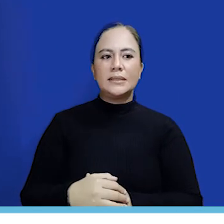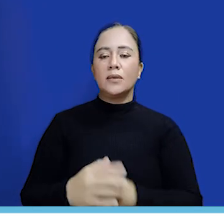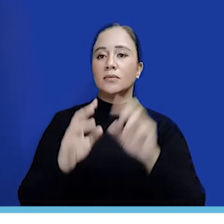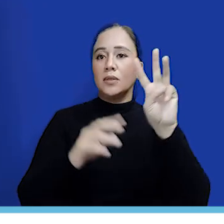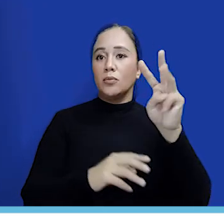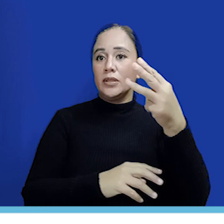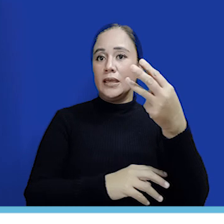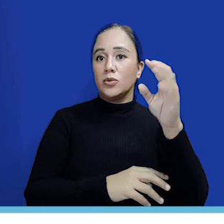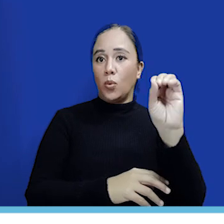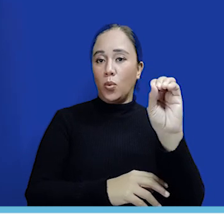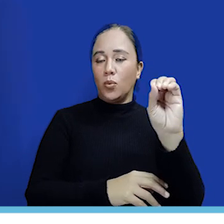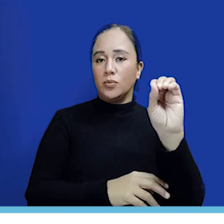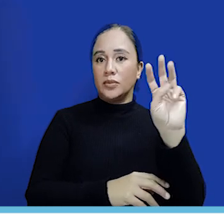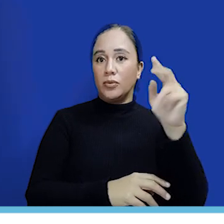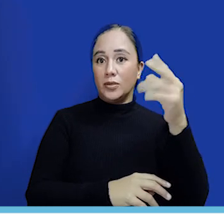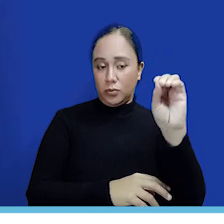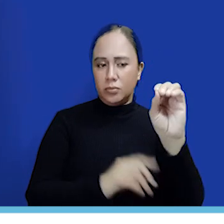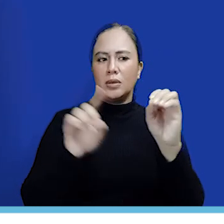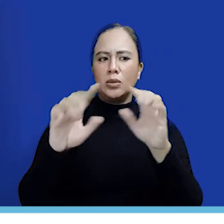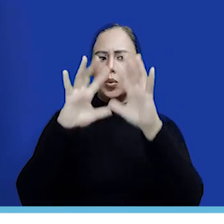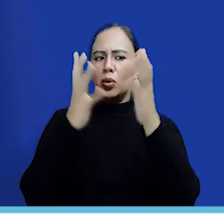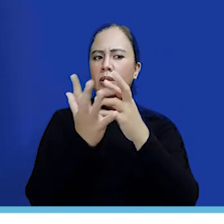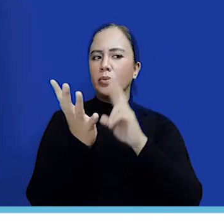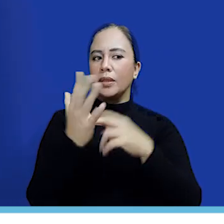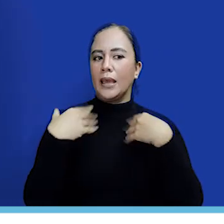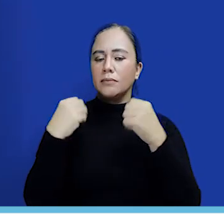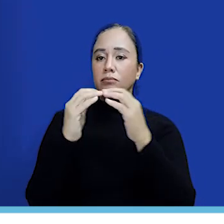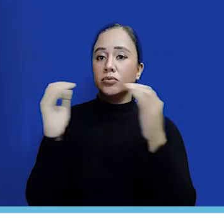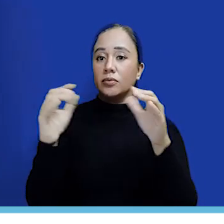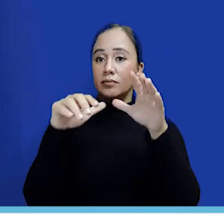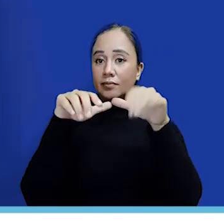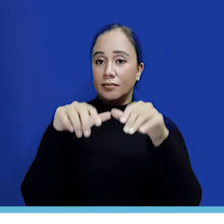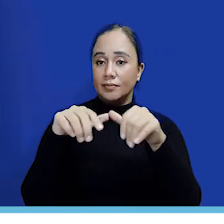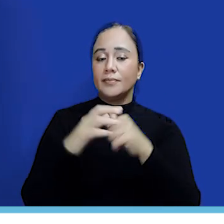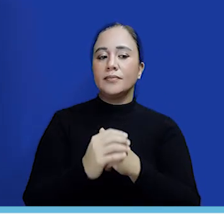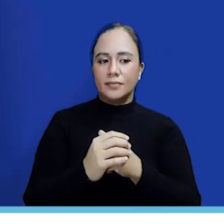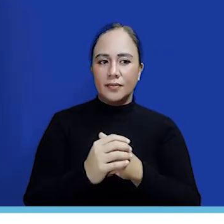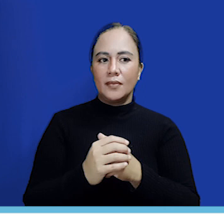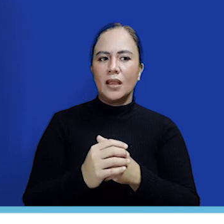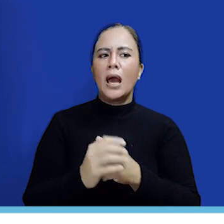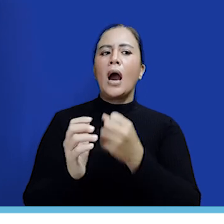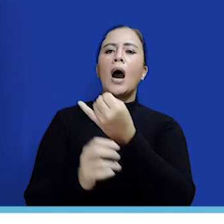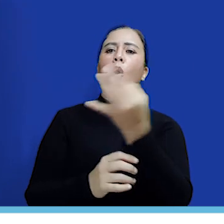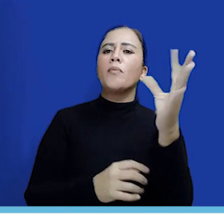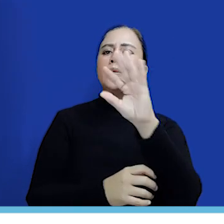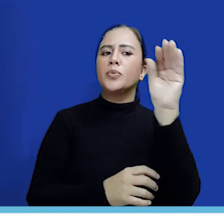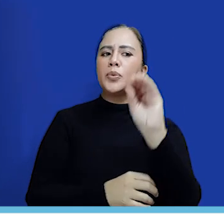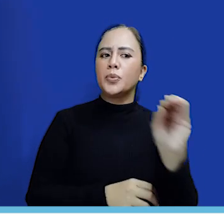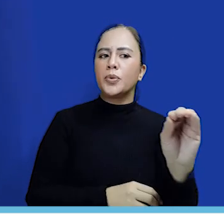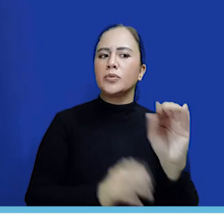1. According to the World Health Organization Global Report on Health Equity for Persons with Disabilities, how